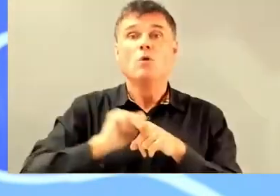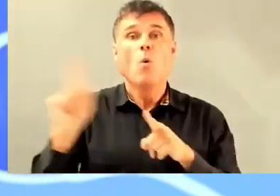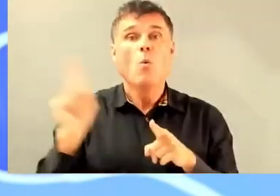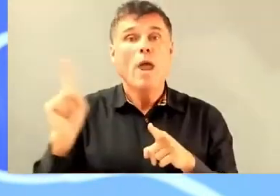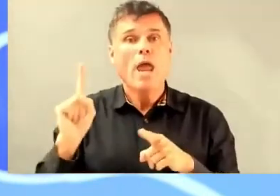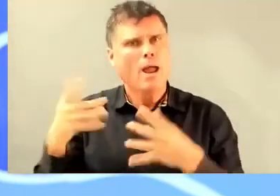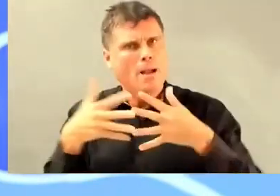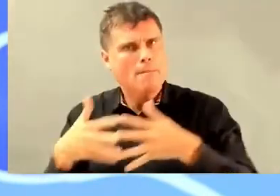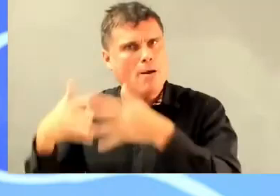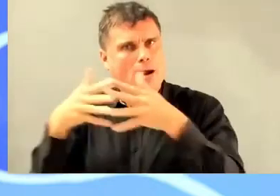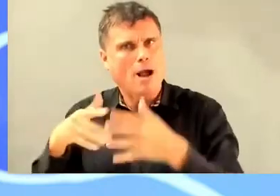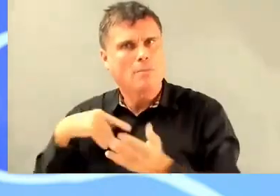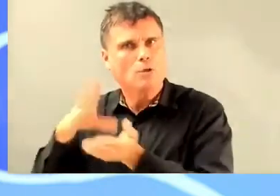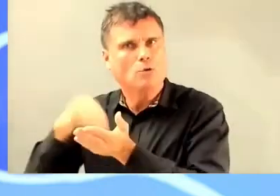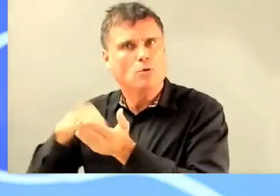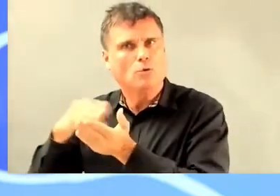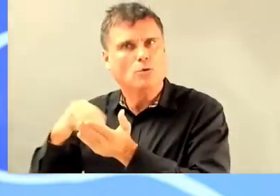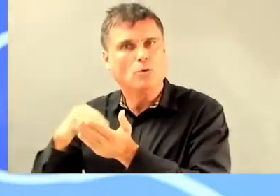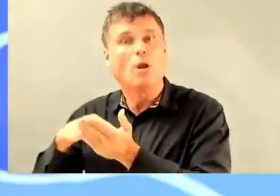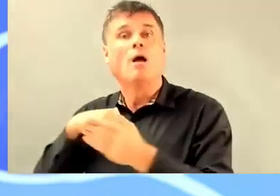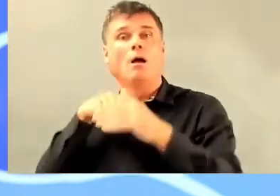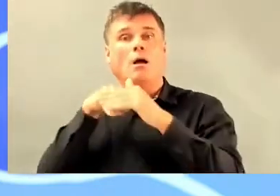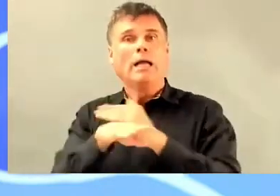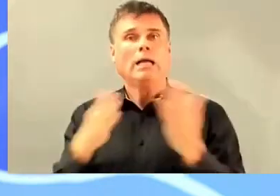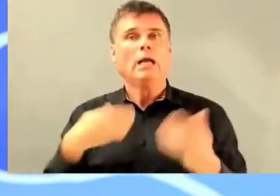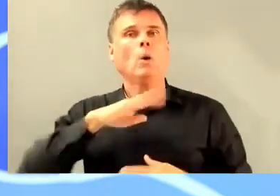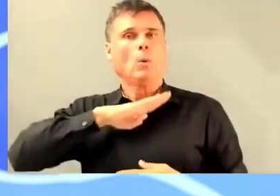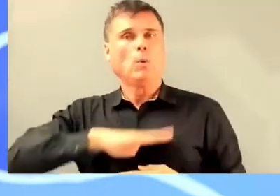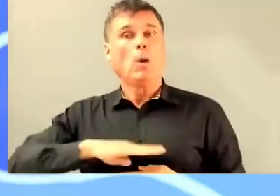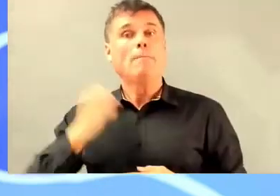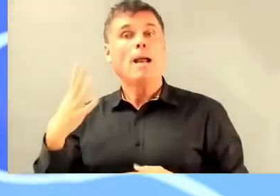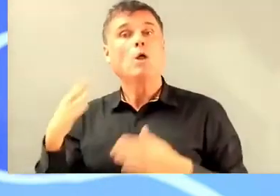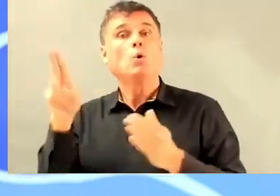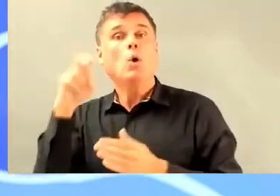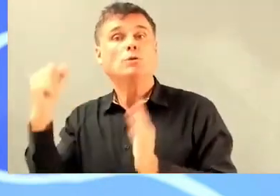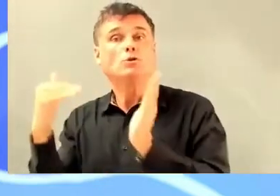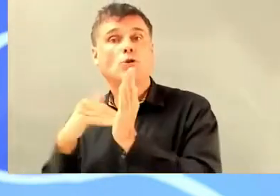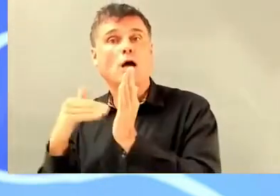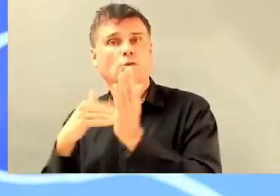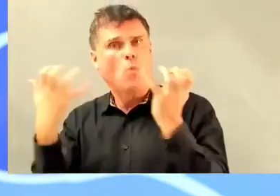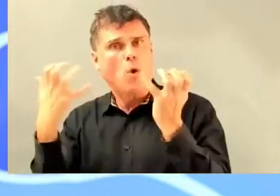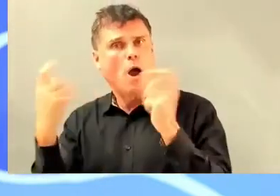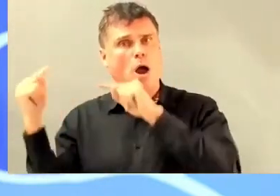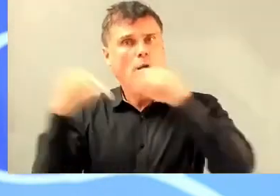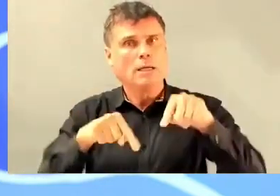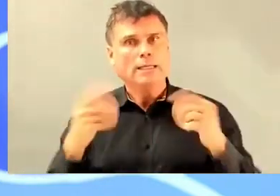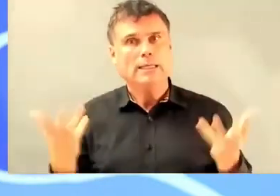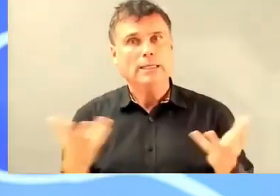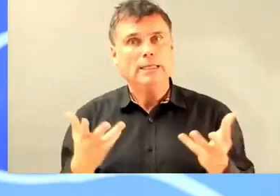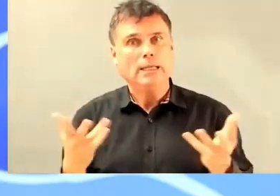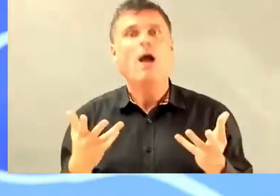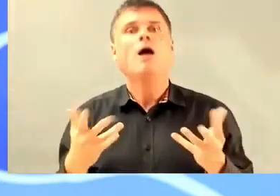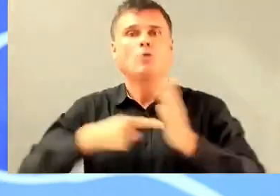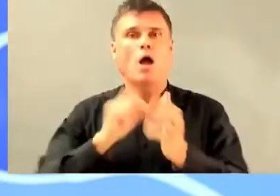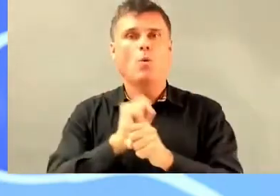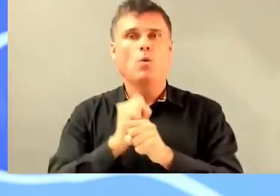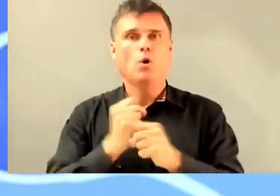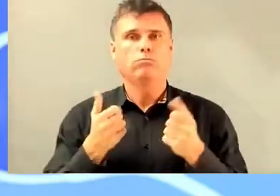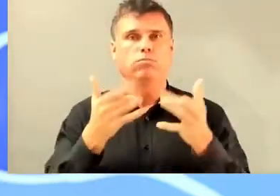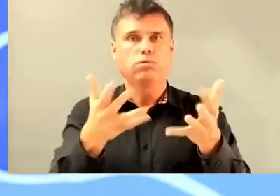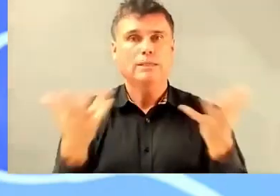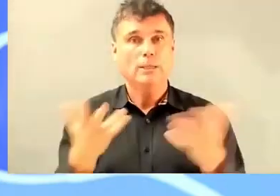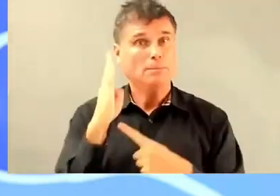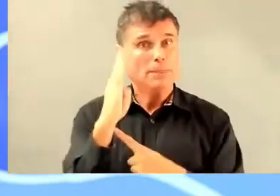needed relief to many of my colleagues looking to come to practice in British Columbia. BC's family doctors have made it clear to us